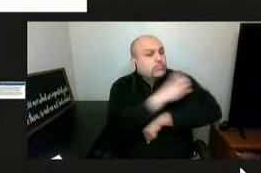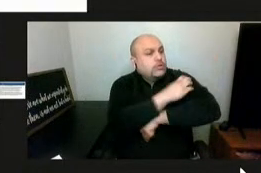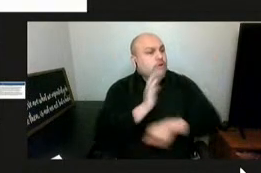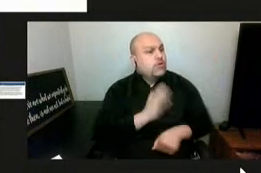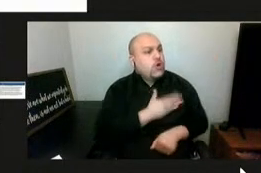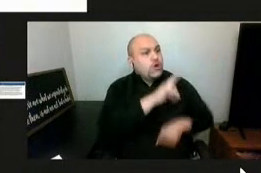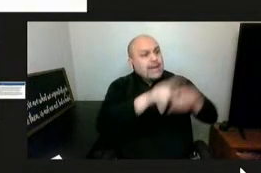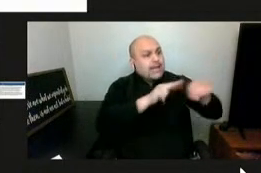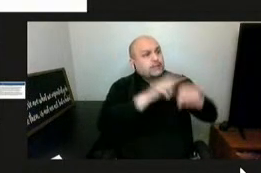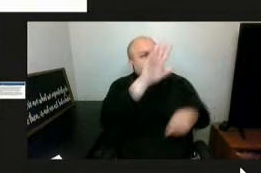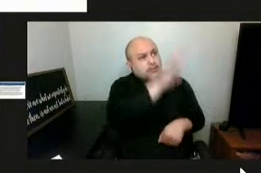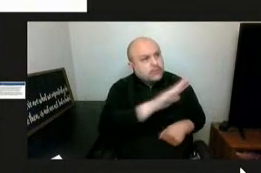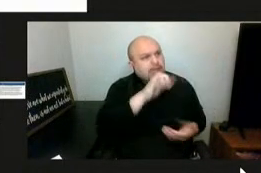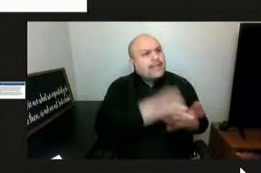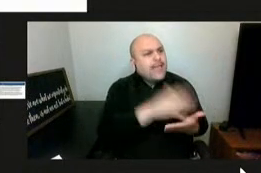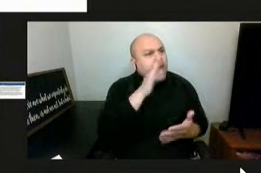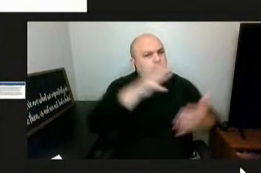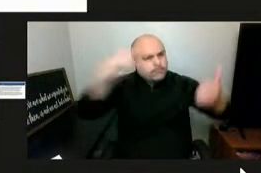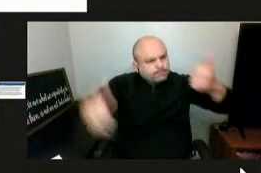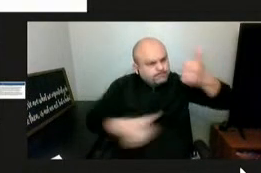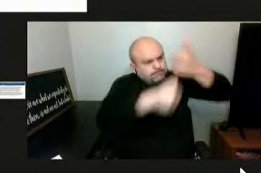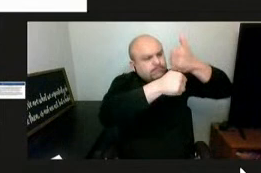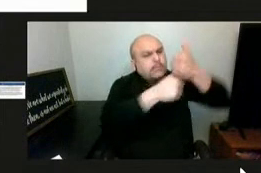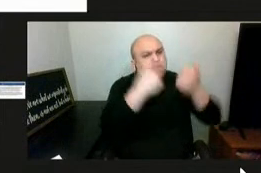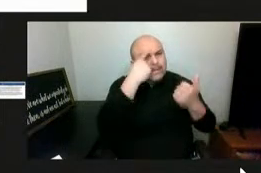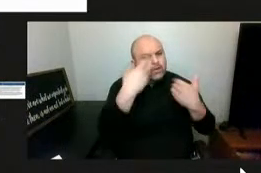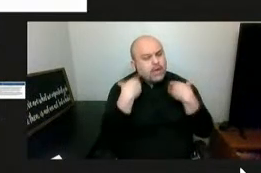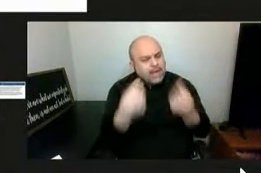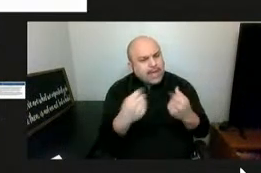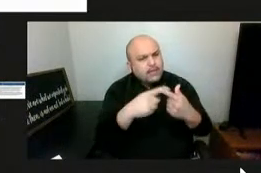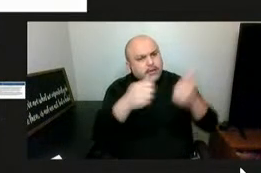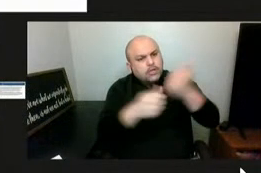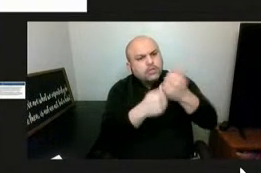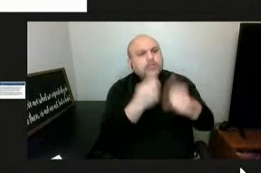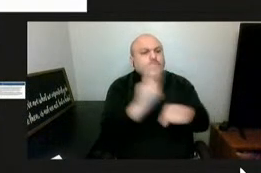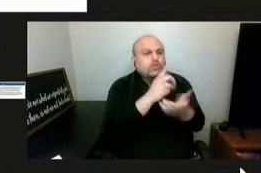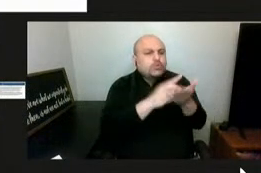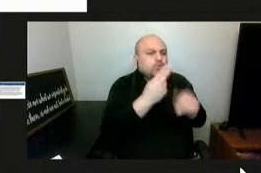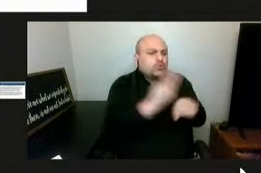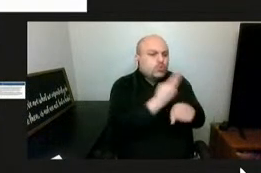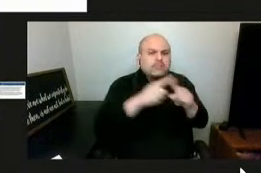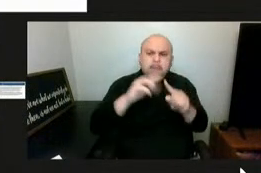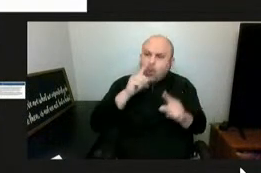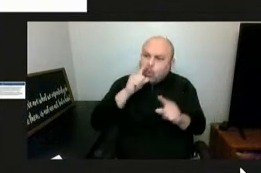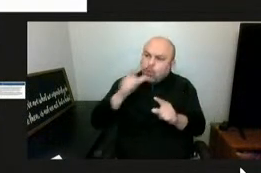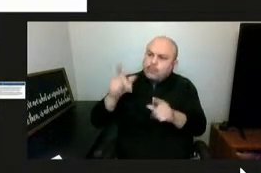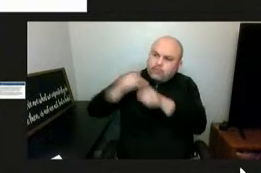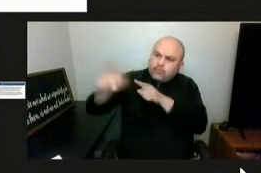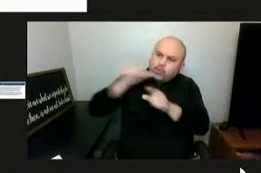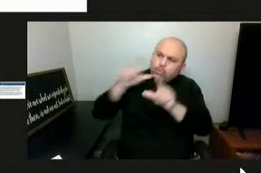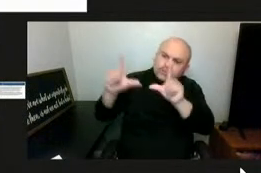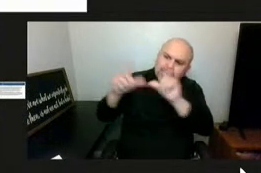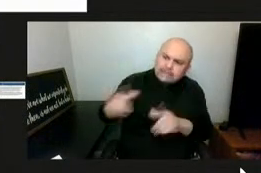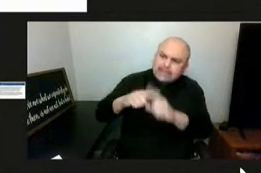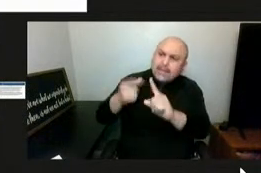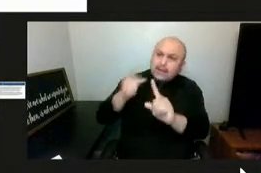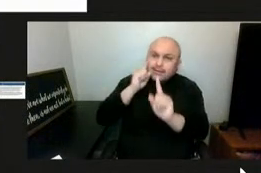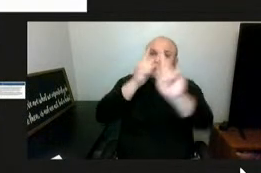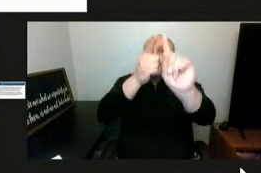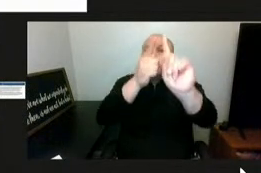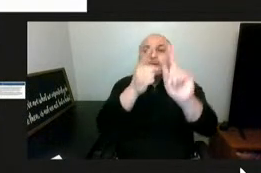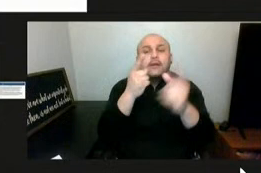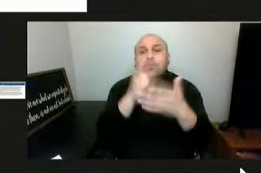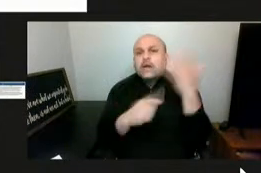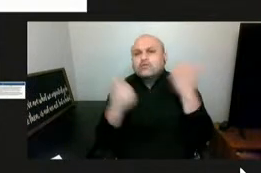It will supplement mental health and substance use treatment by licensed professionals and really aim to get at a